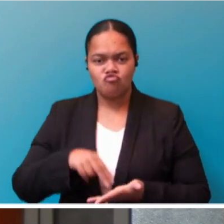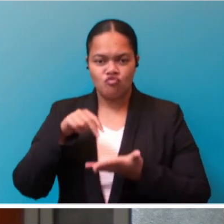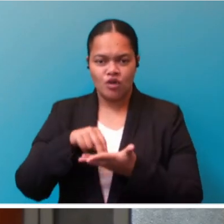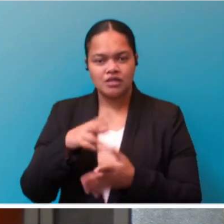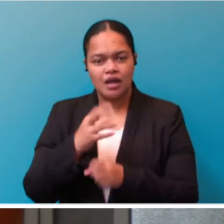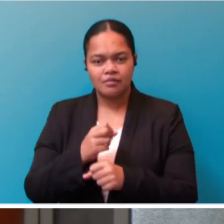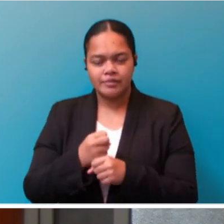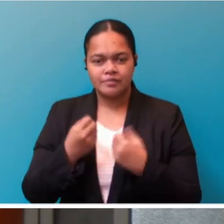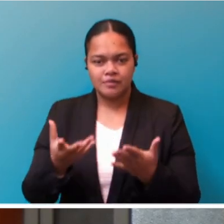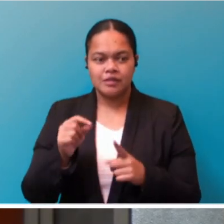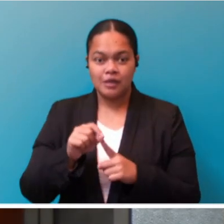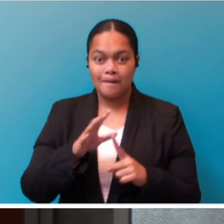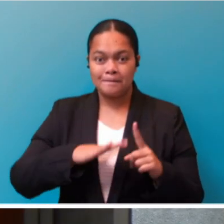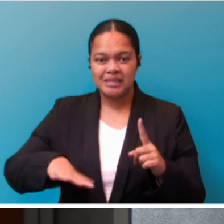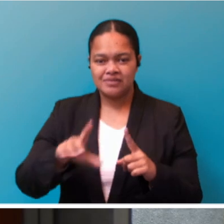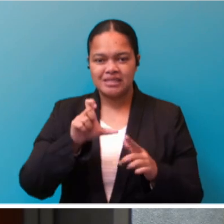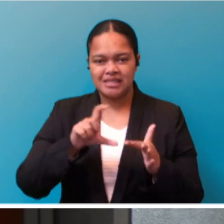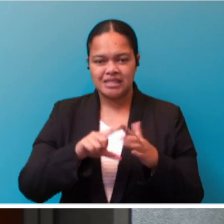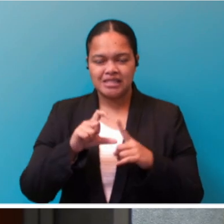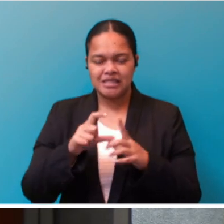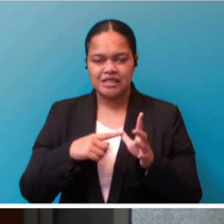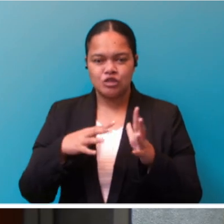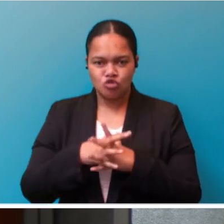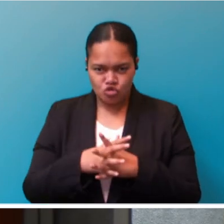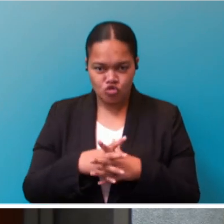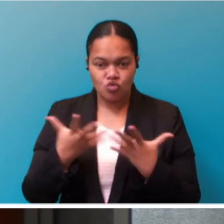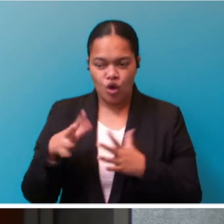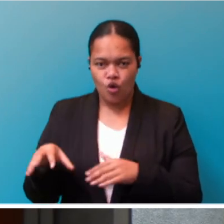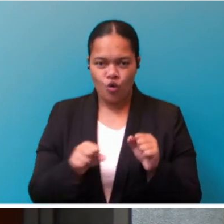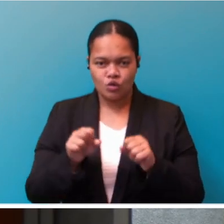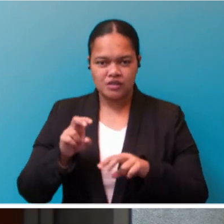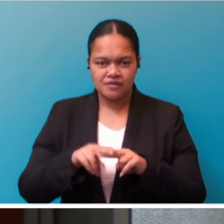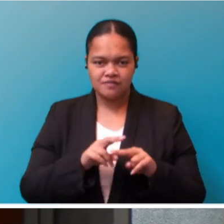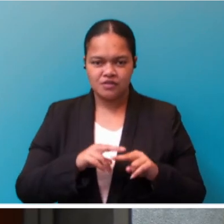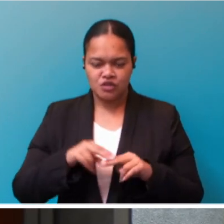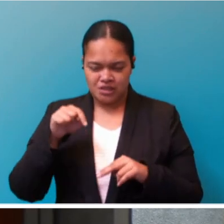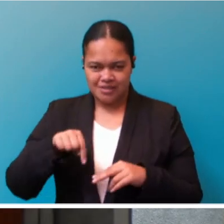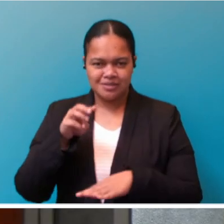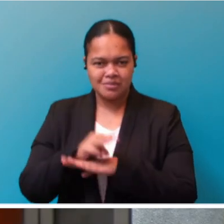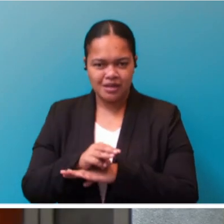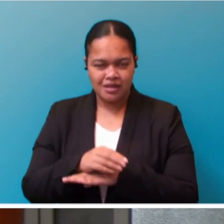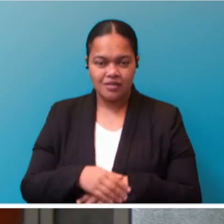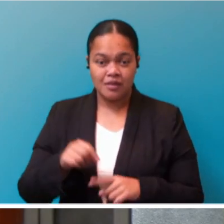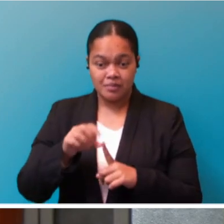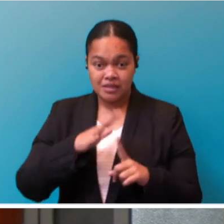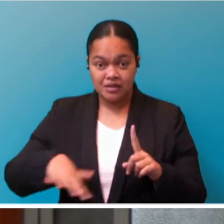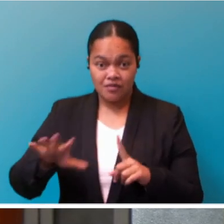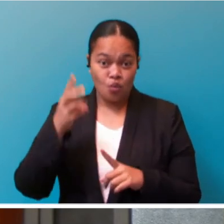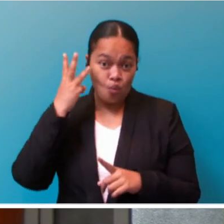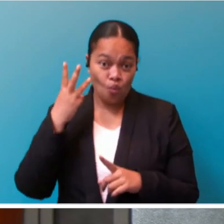update on the Pacific CEDAW technical cooperation that was hosted in Fiji earlier this month. At the Pacific Island